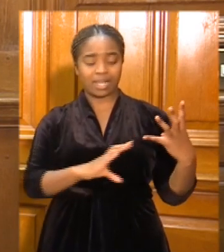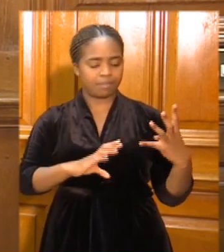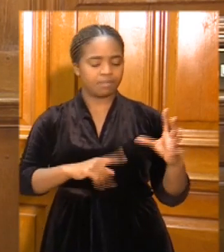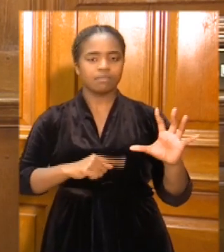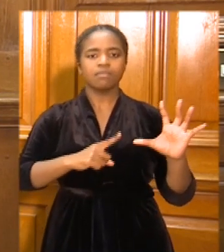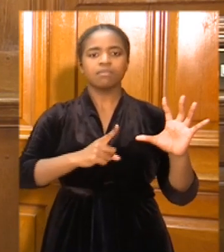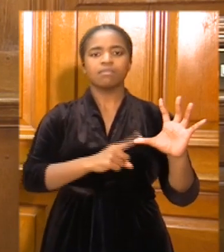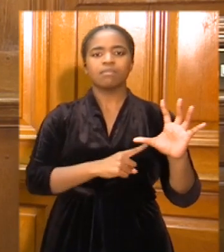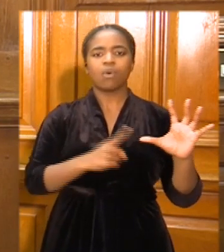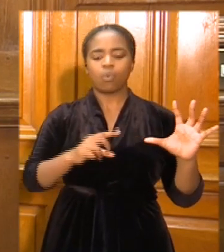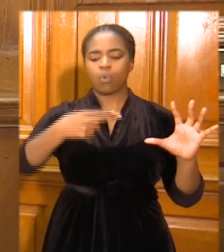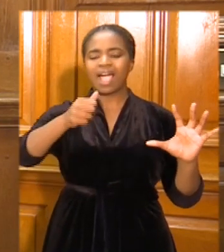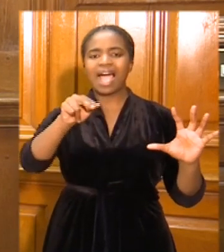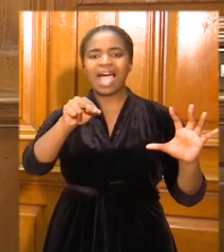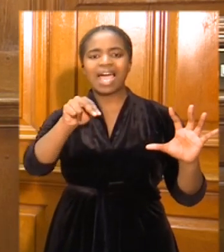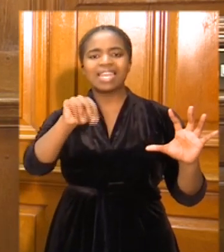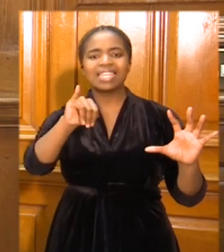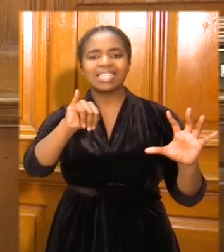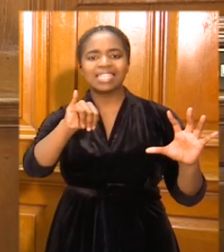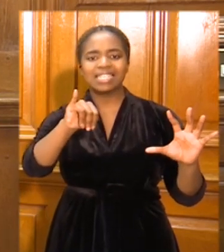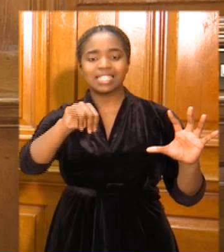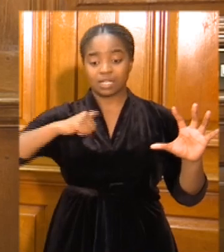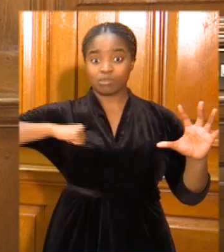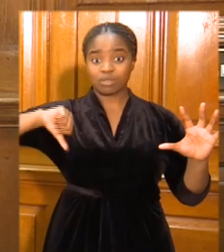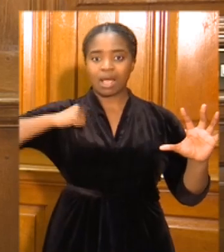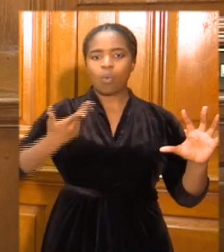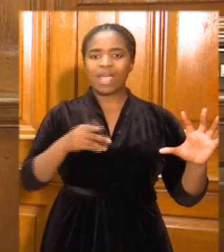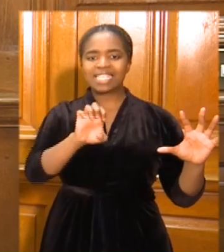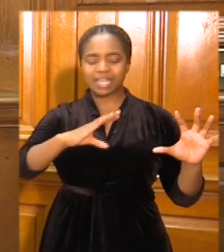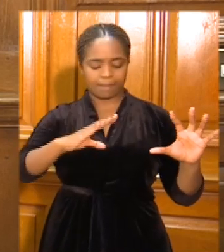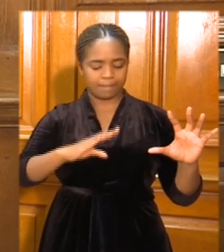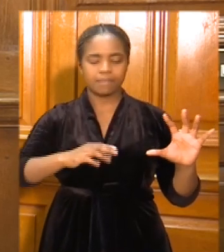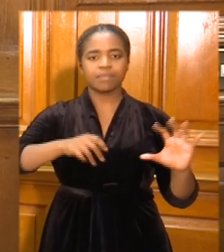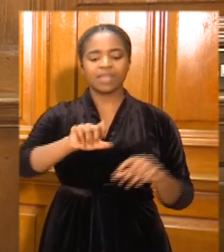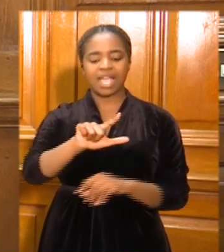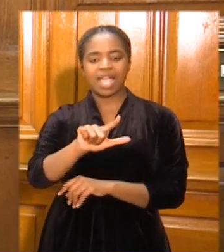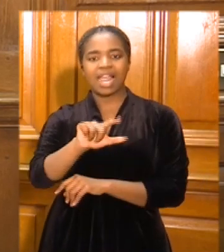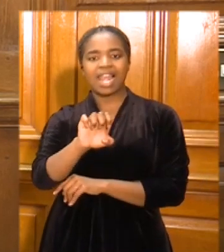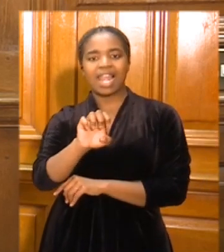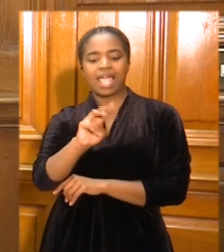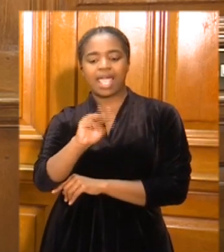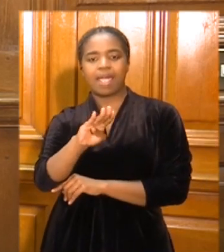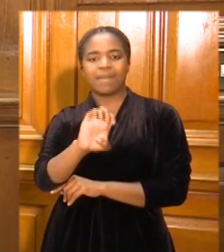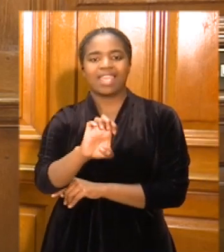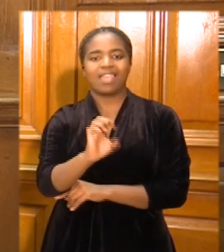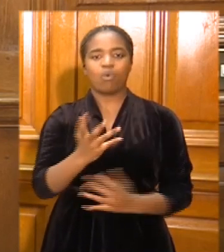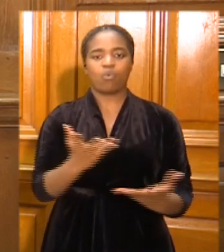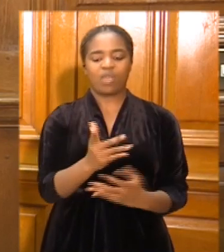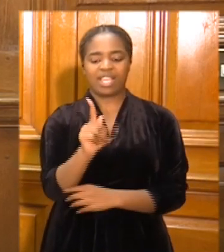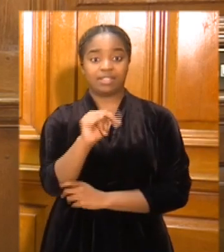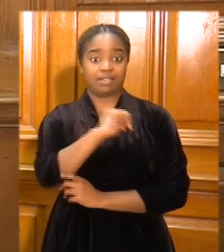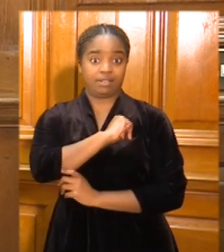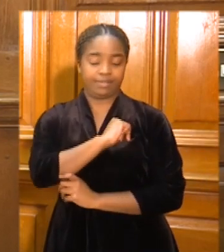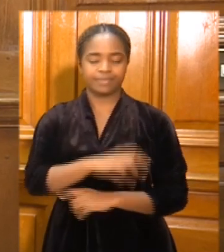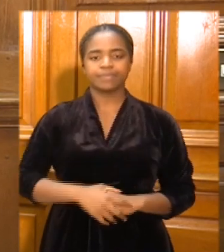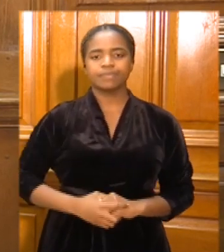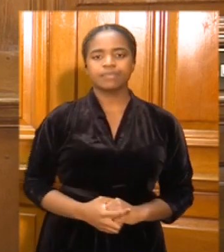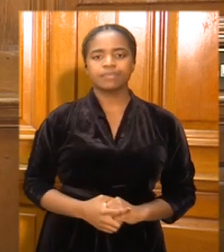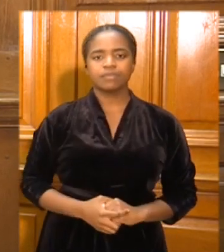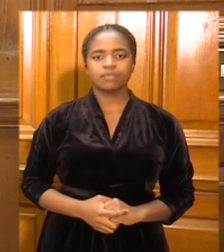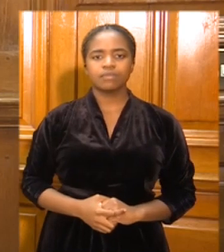Hani district in the Eastern Cape, and Ilembe district in KwaZulu-Natal. We